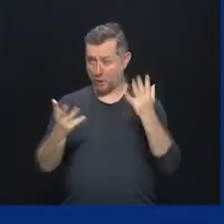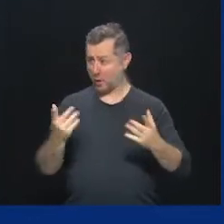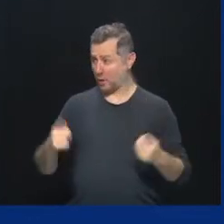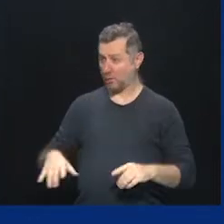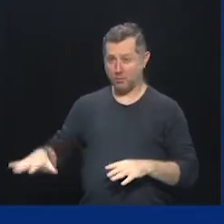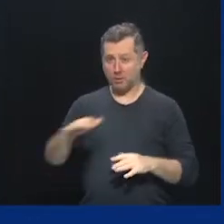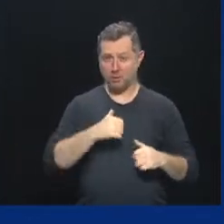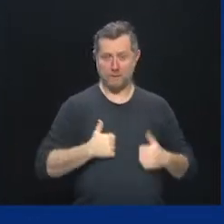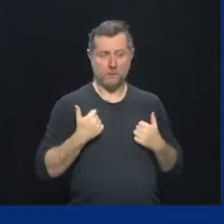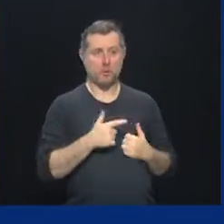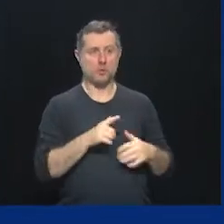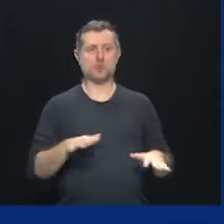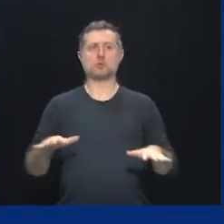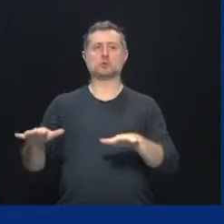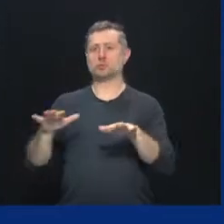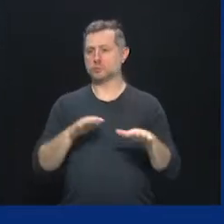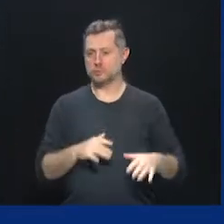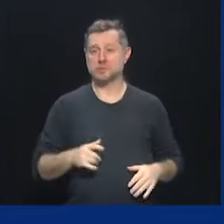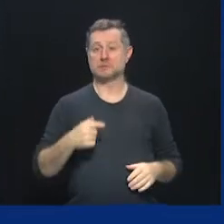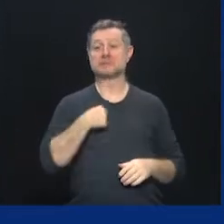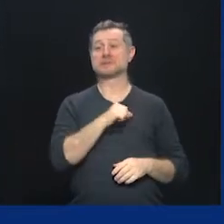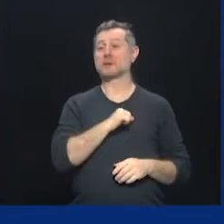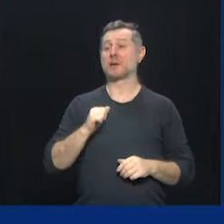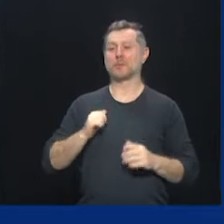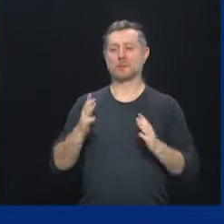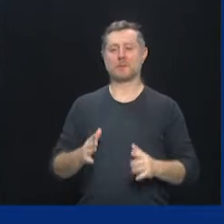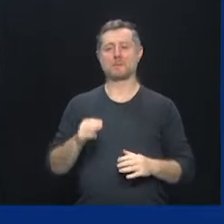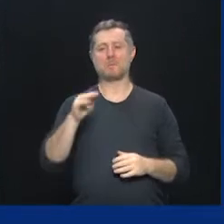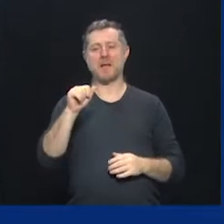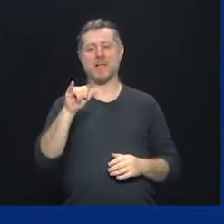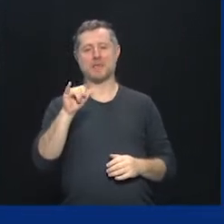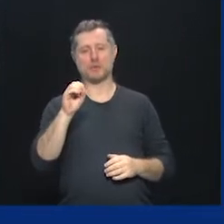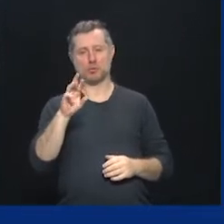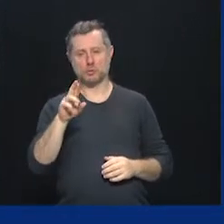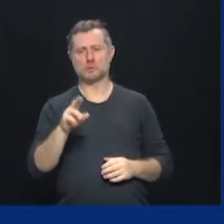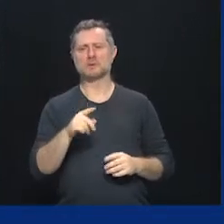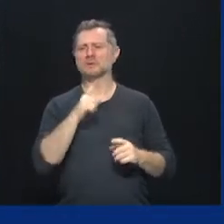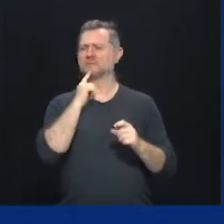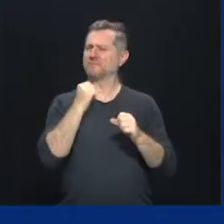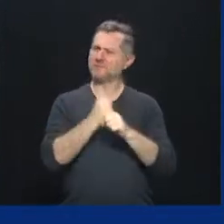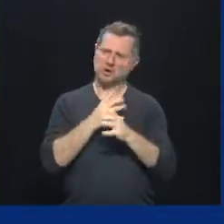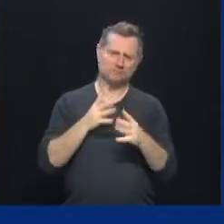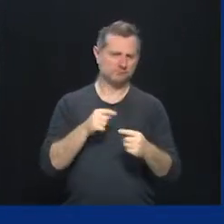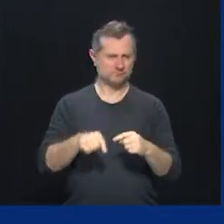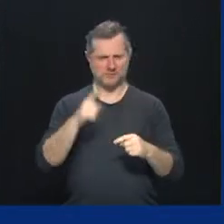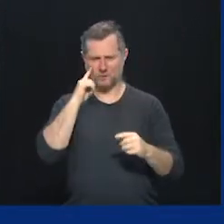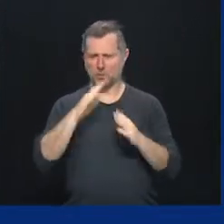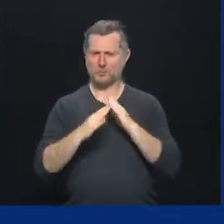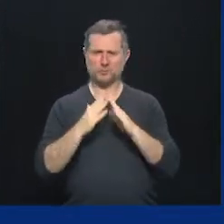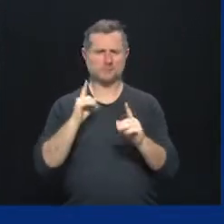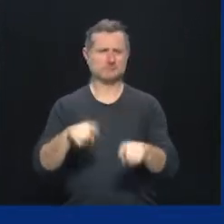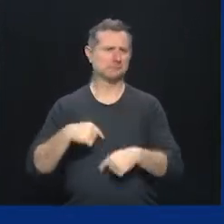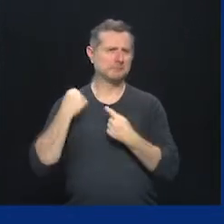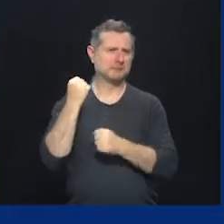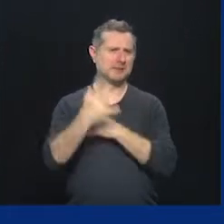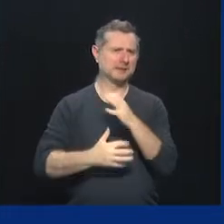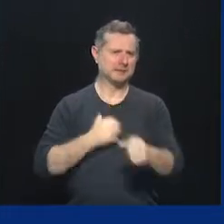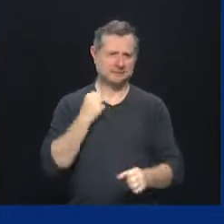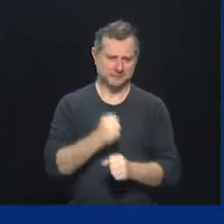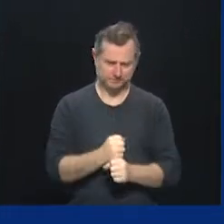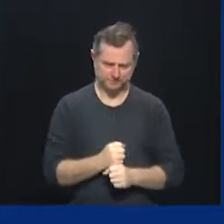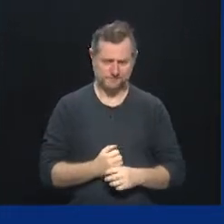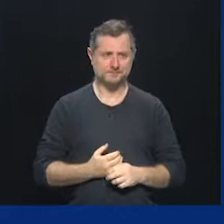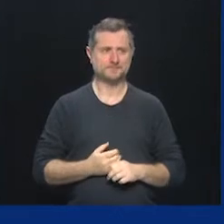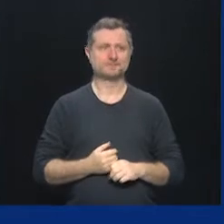night. Senator Shelley Neimeyer, who has been a fighter for this community for as long as I've known her. She cares deeply. Assembly